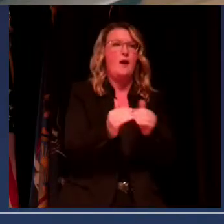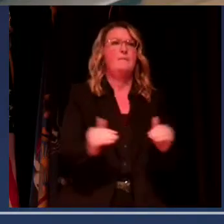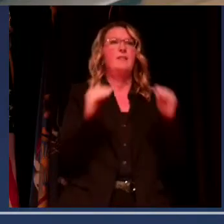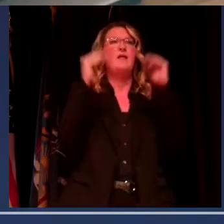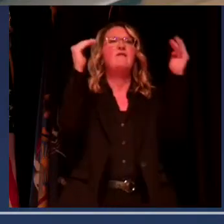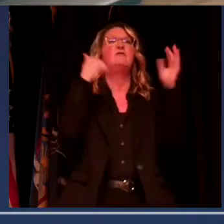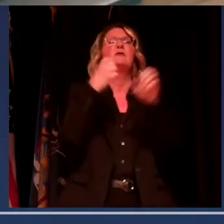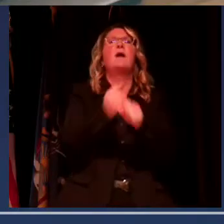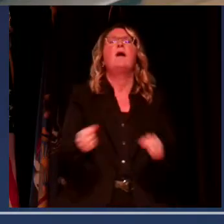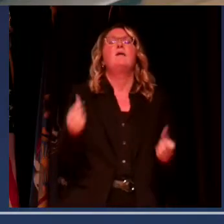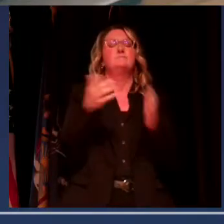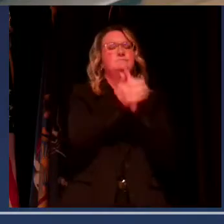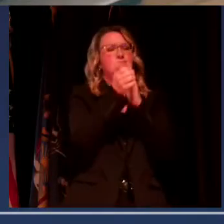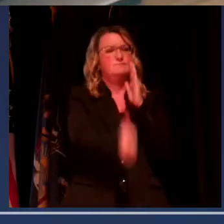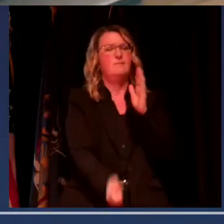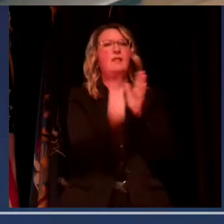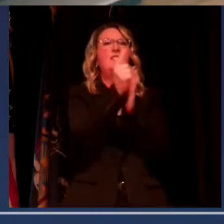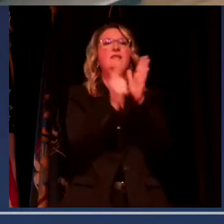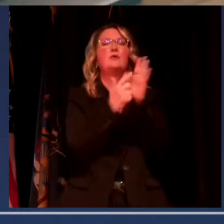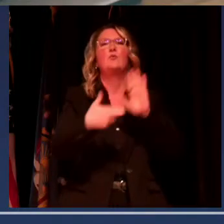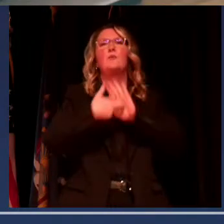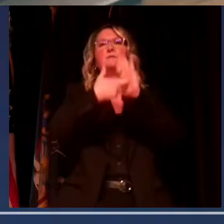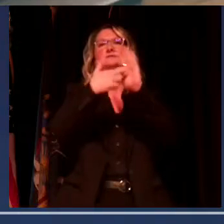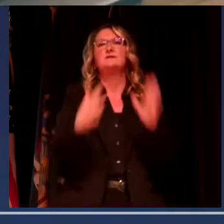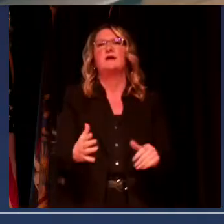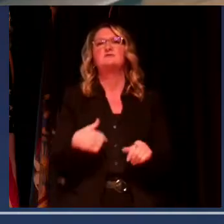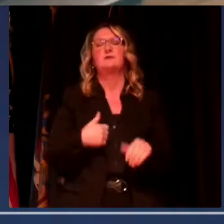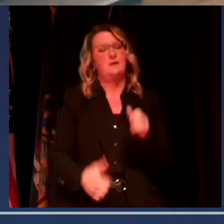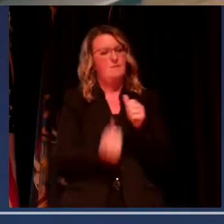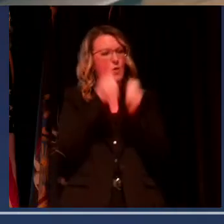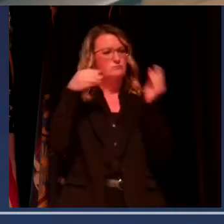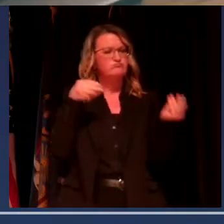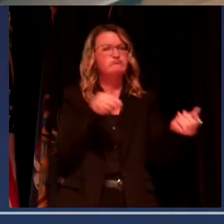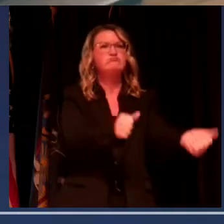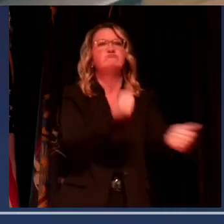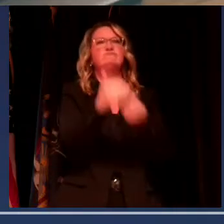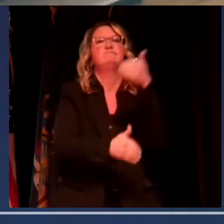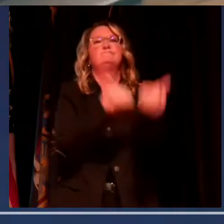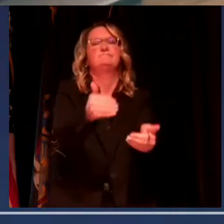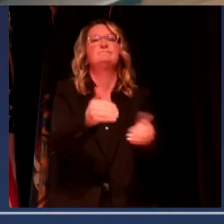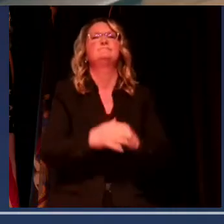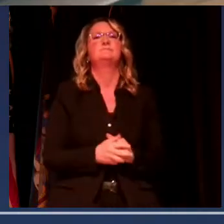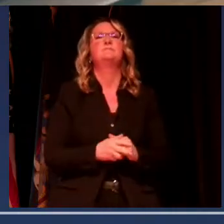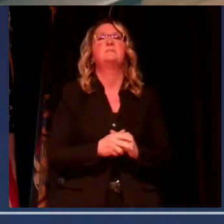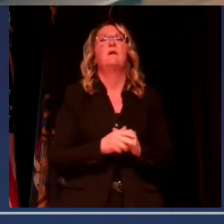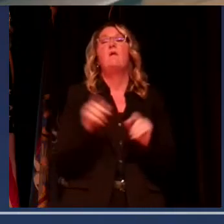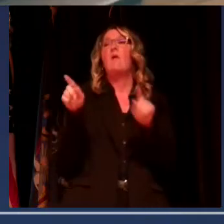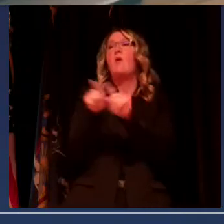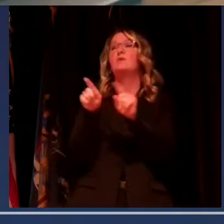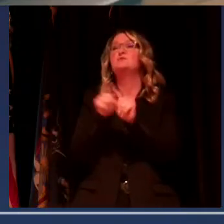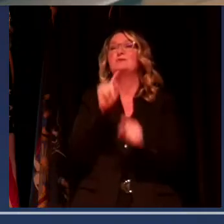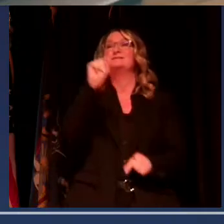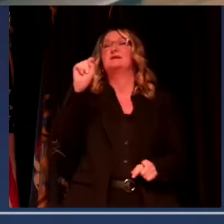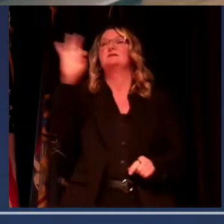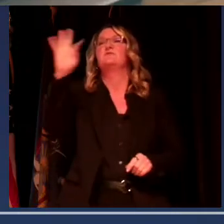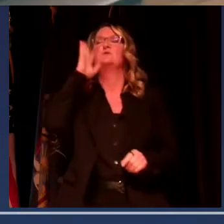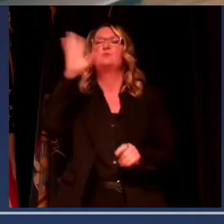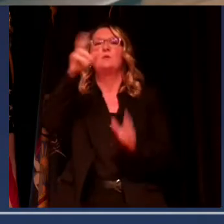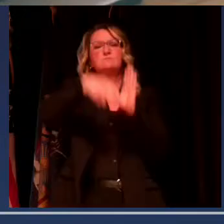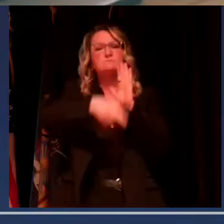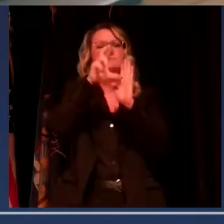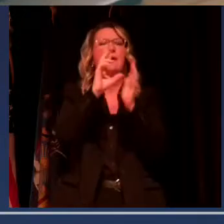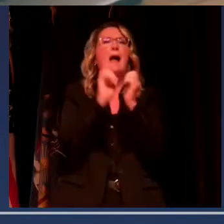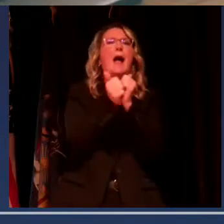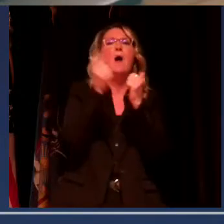receive competent legal representation, but in the most efficient way possible. Additionally, the task force will begin to review how